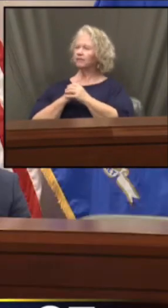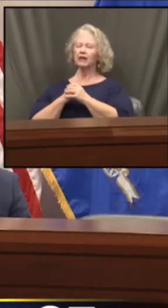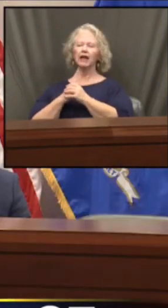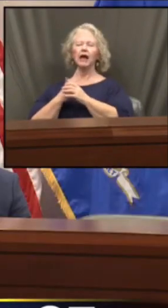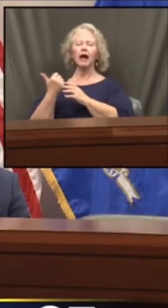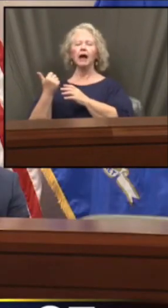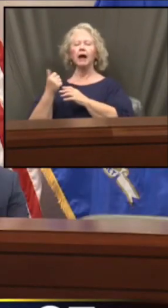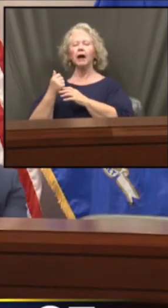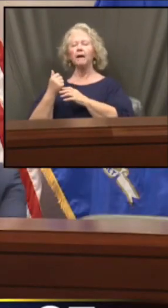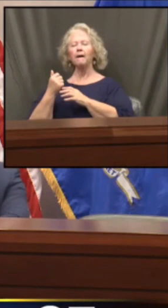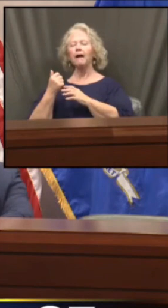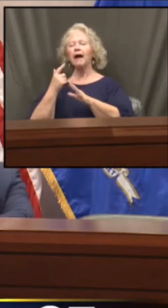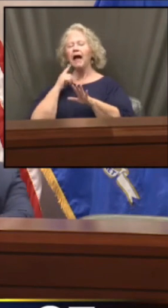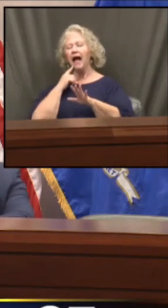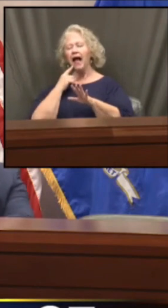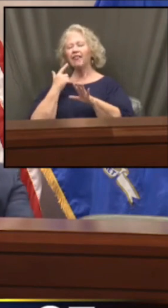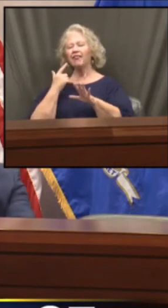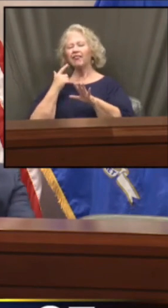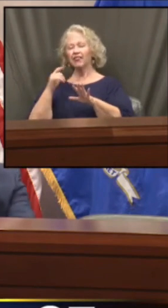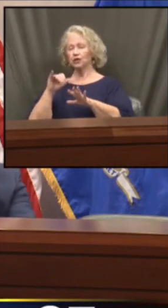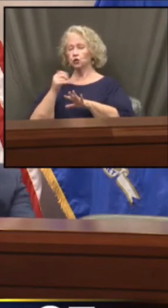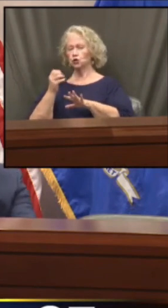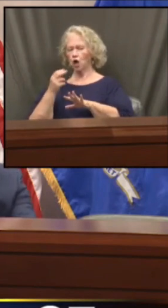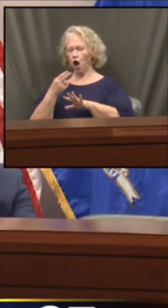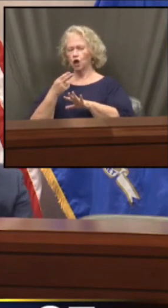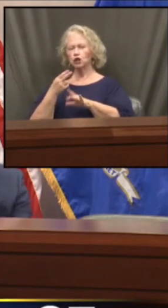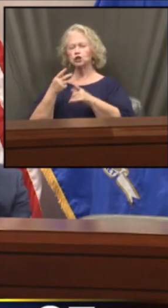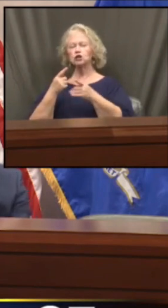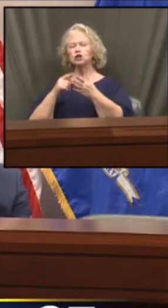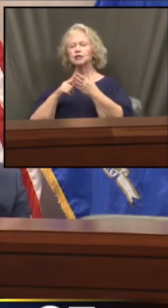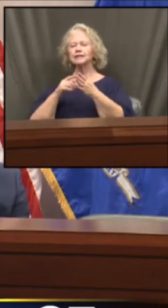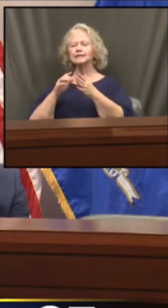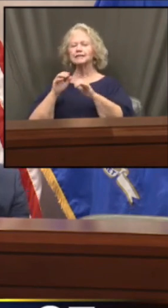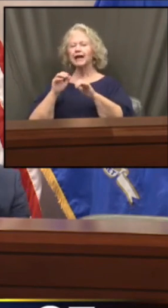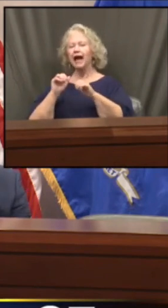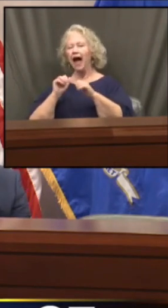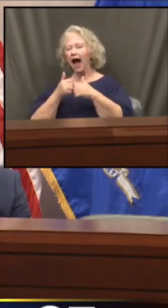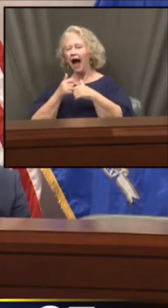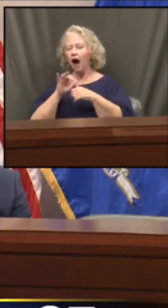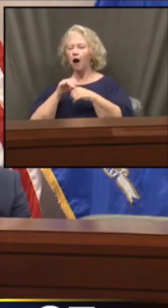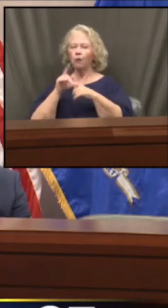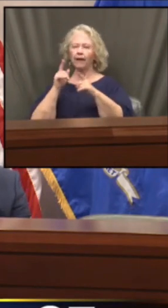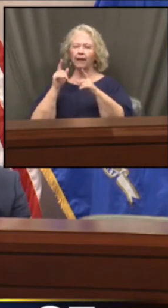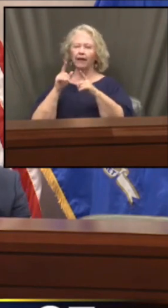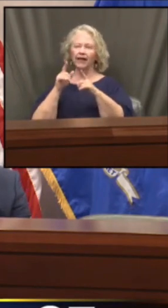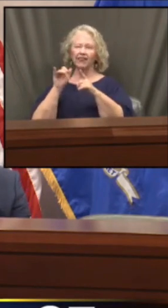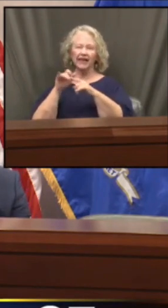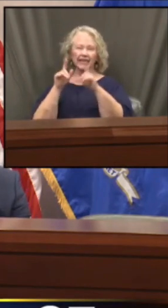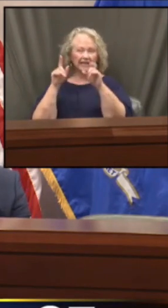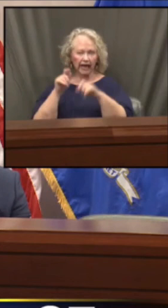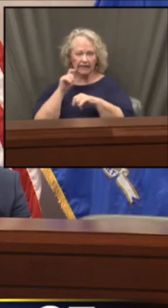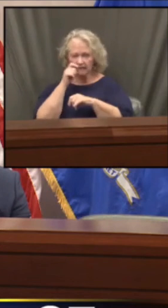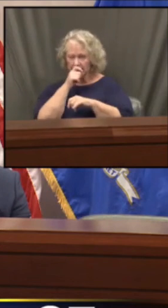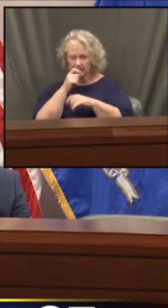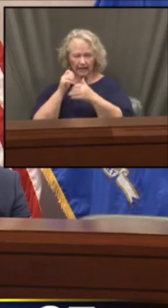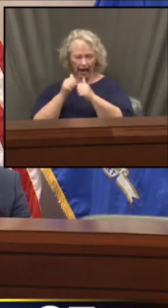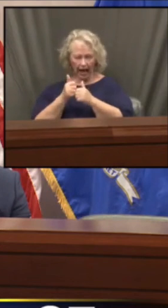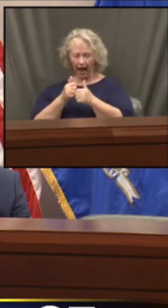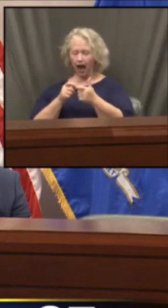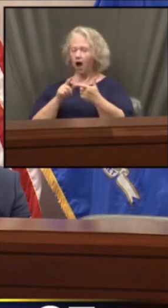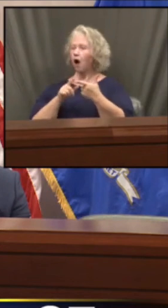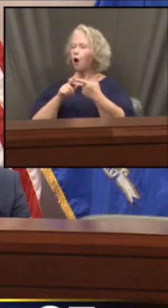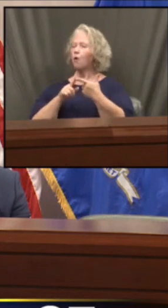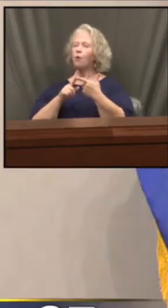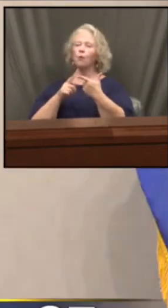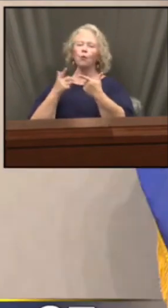I think it's a reference to how will the testing process work? How will documentation be submitted? How will the